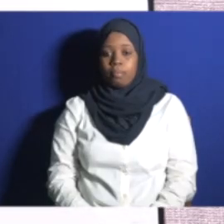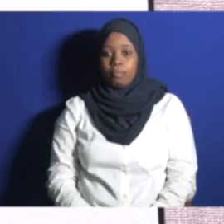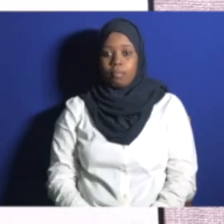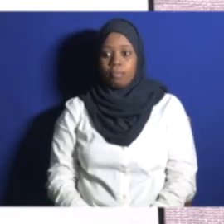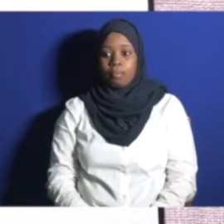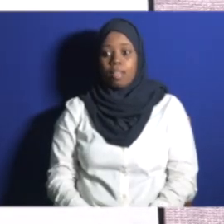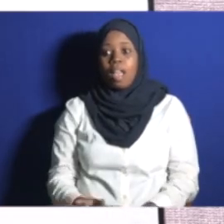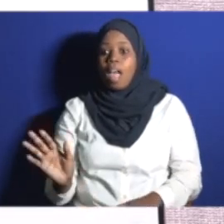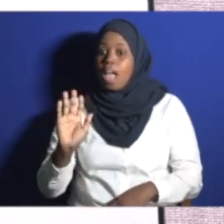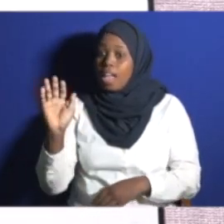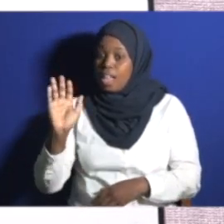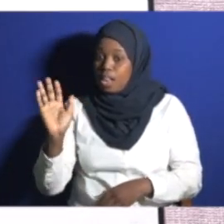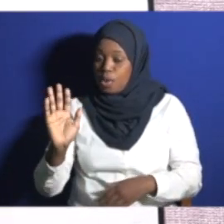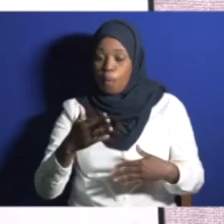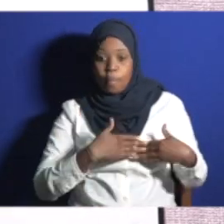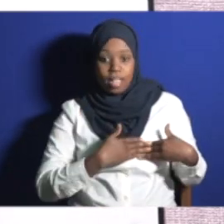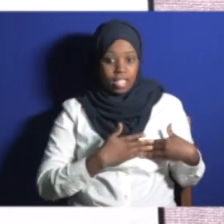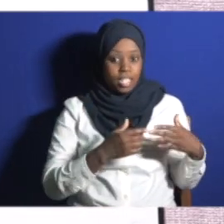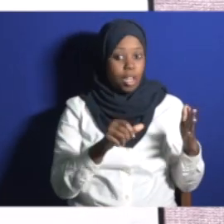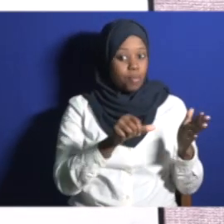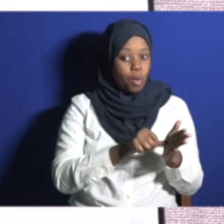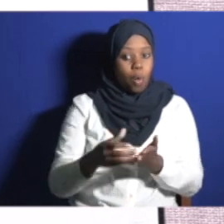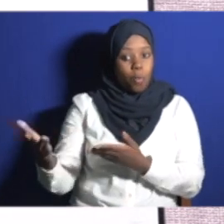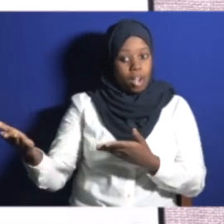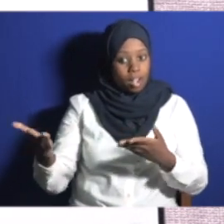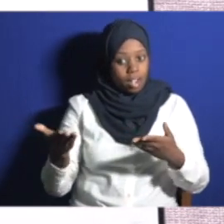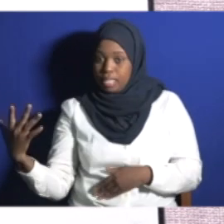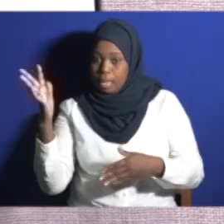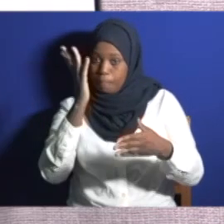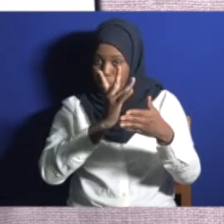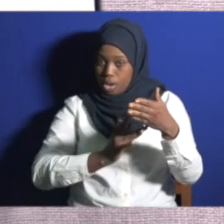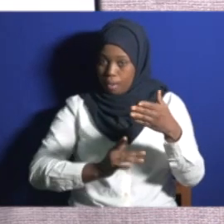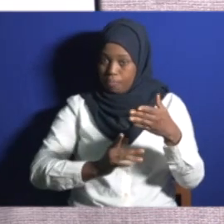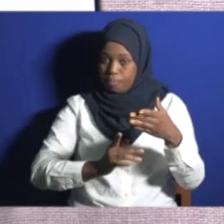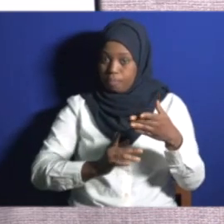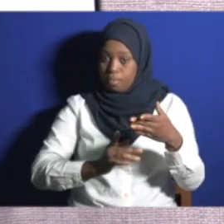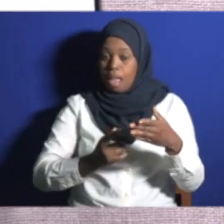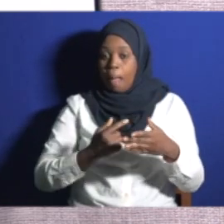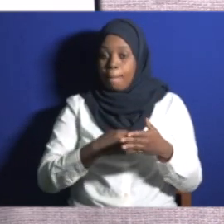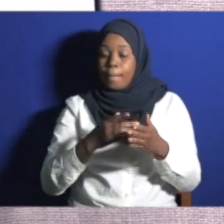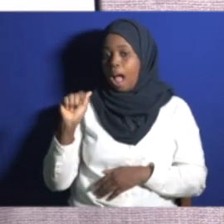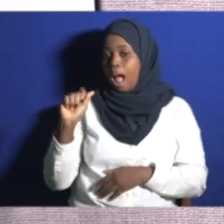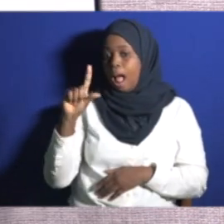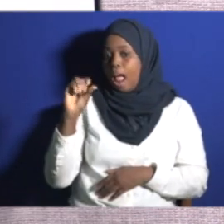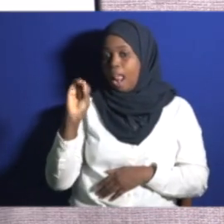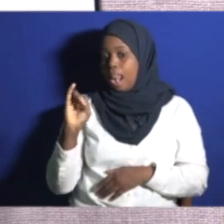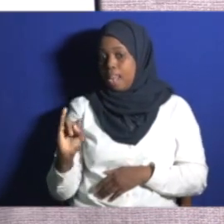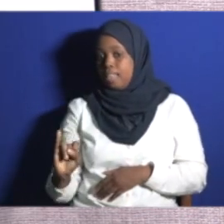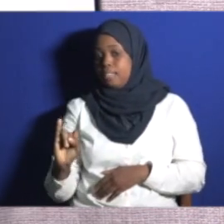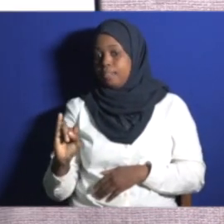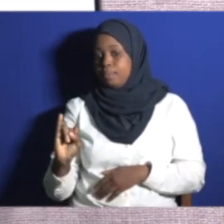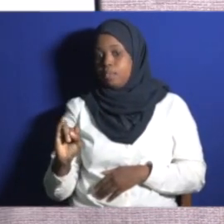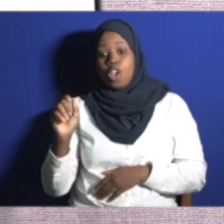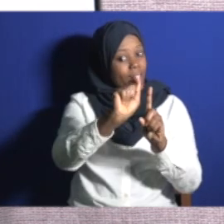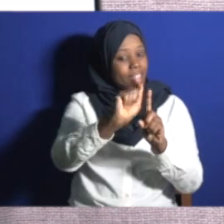Hello my dear viewer, welcome to our lovely program. My name is Mr. Ali. Do you remember squares of numbers? Do you remember